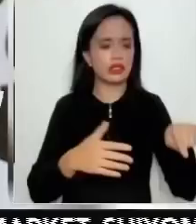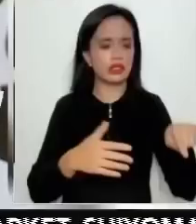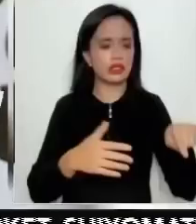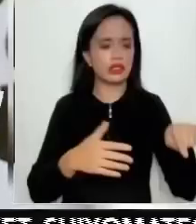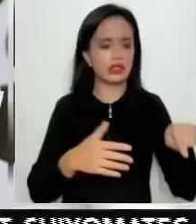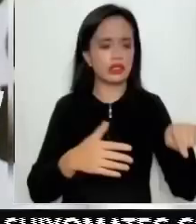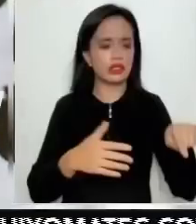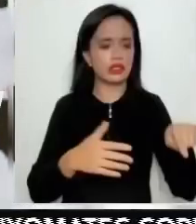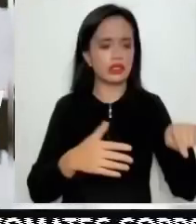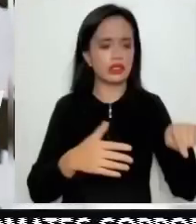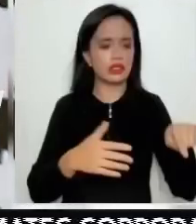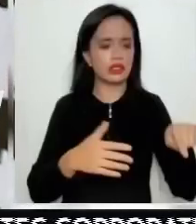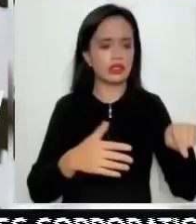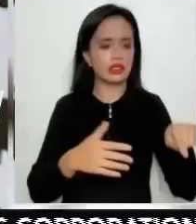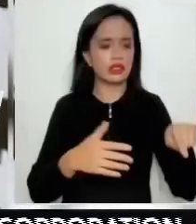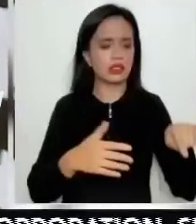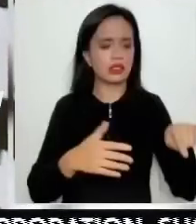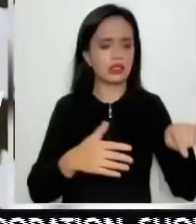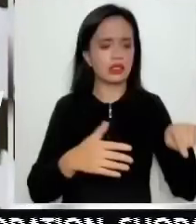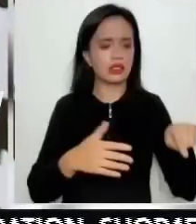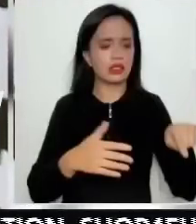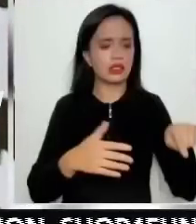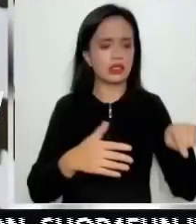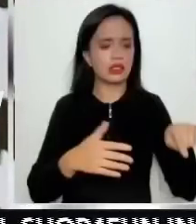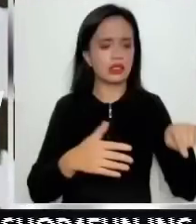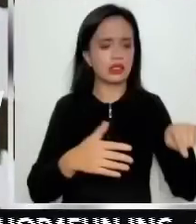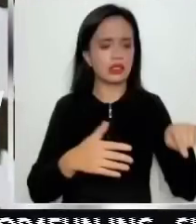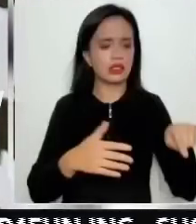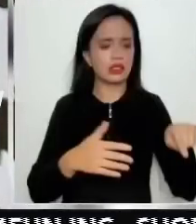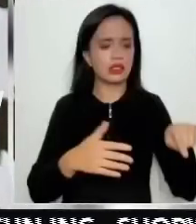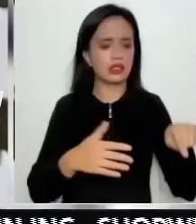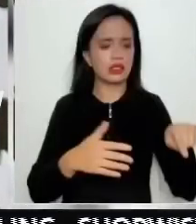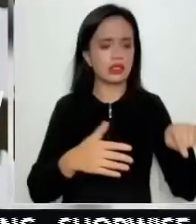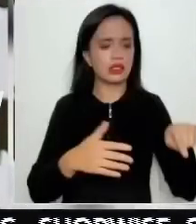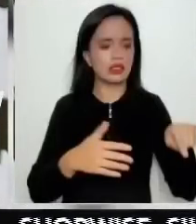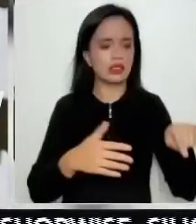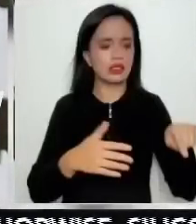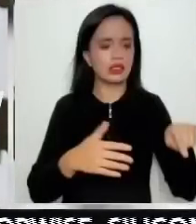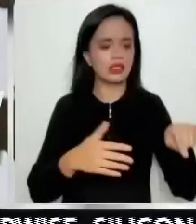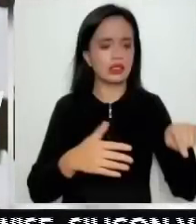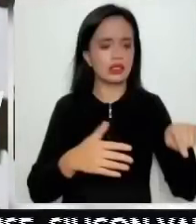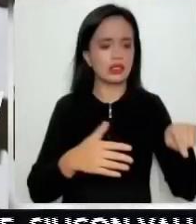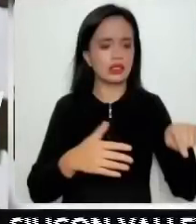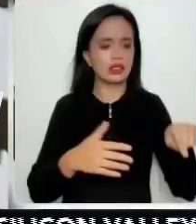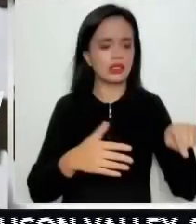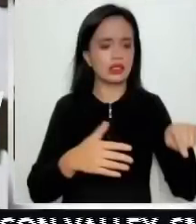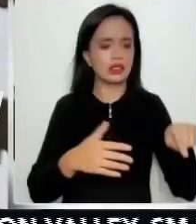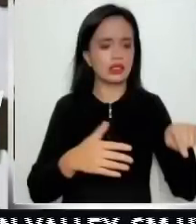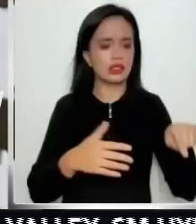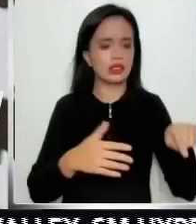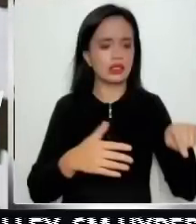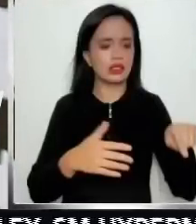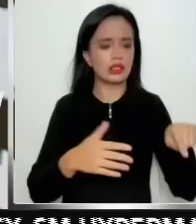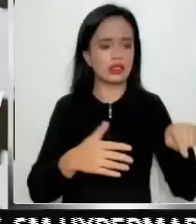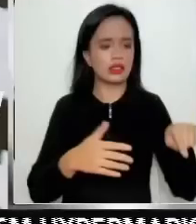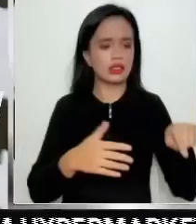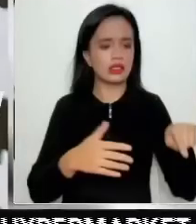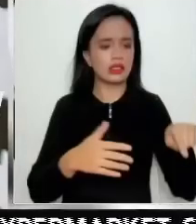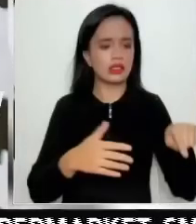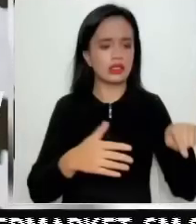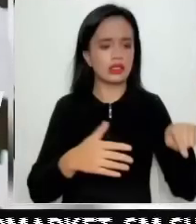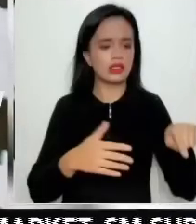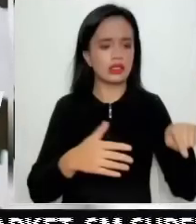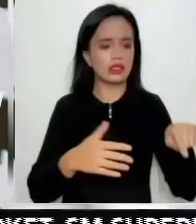Philippines, it is something that we will continue to work to resolve and to make sure that the peace and